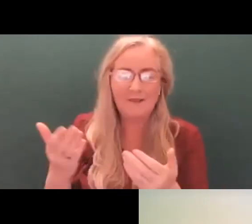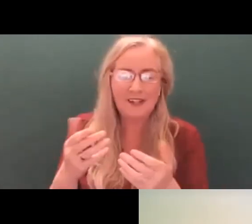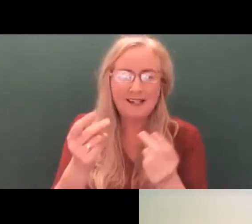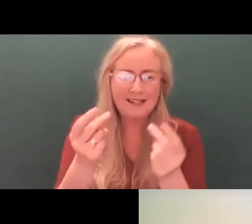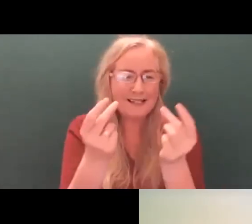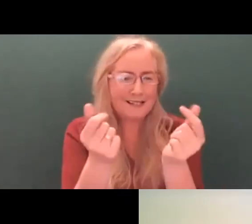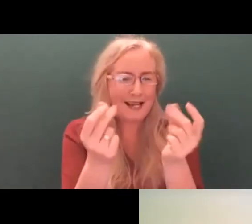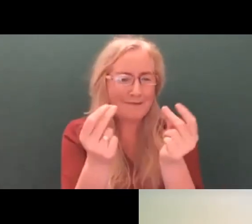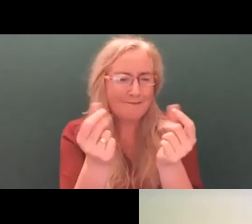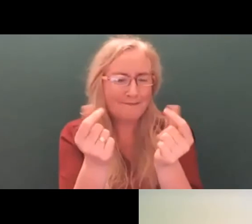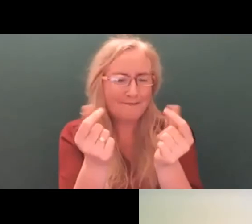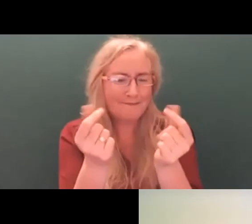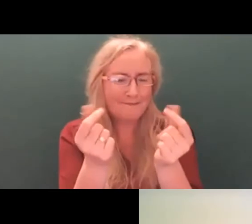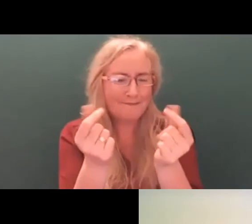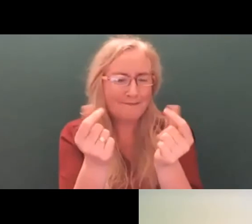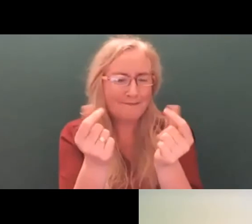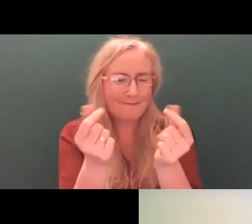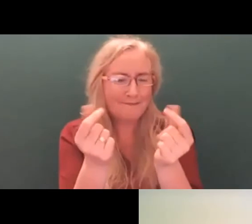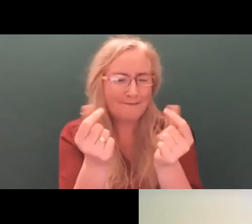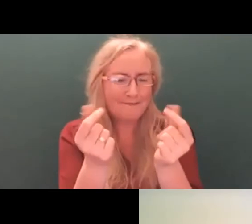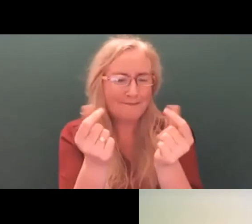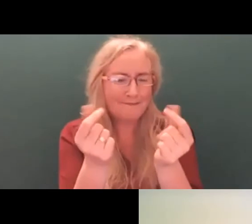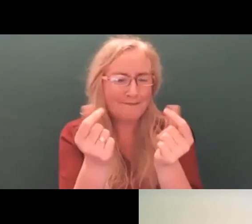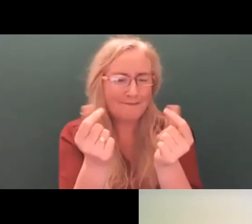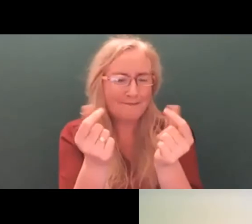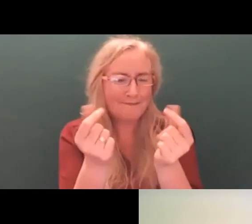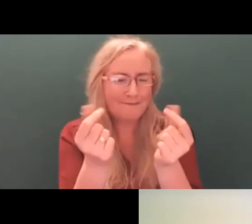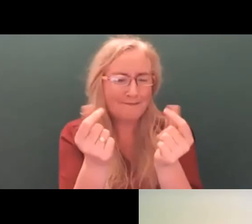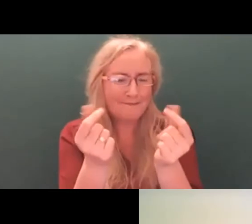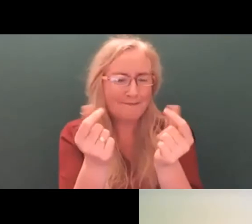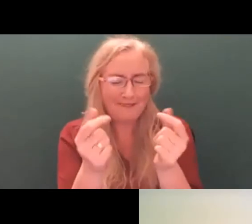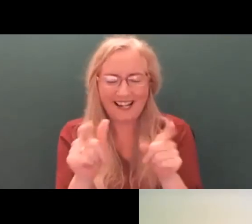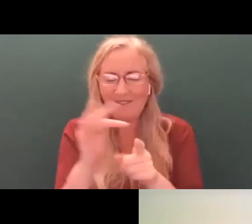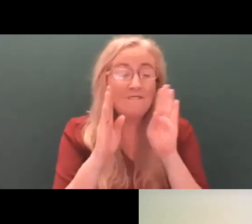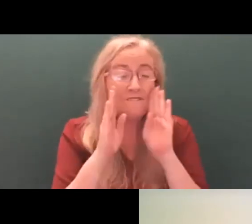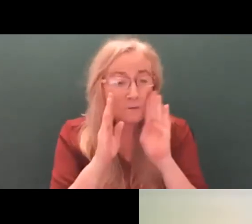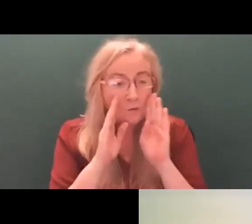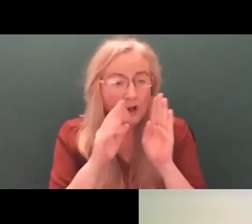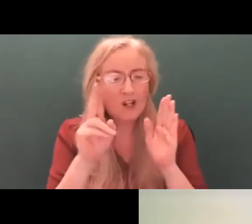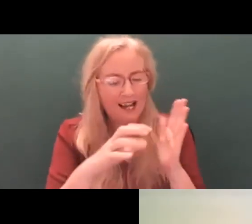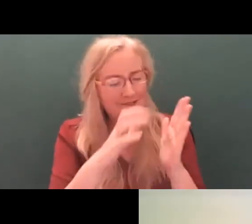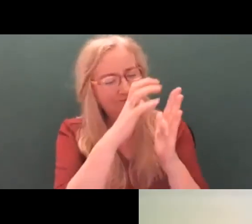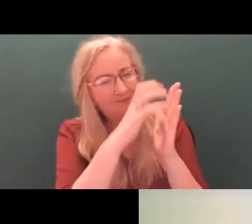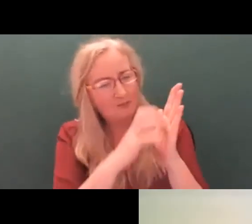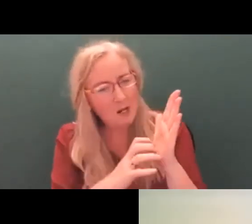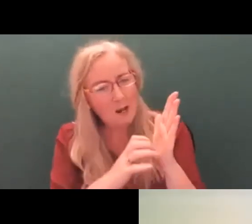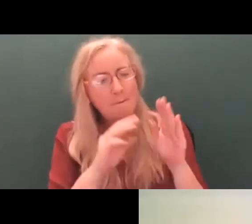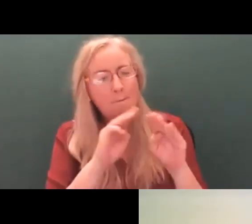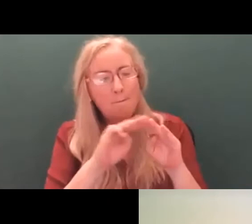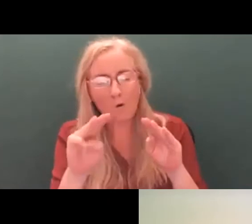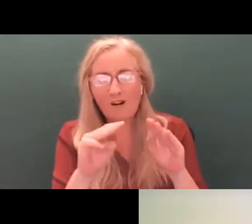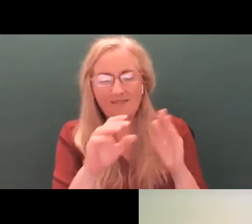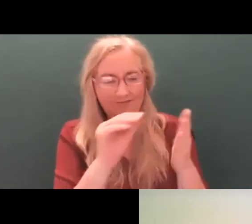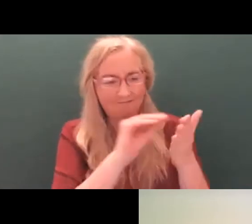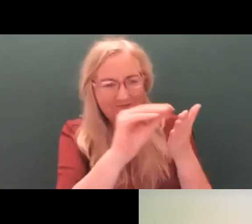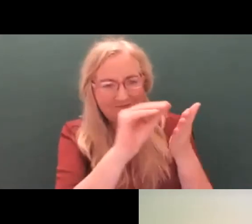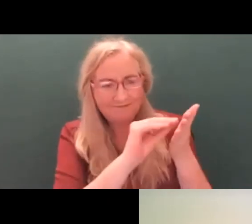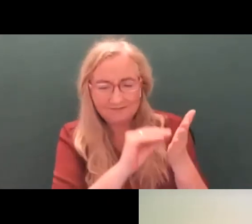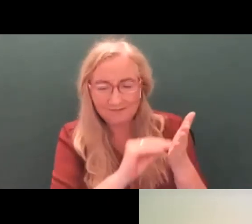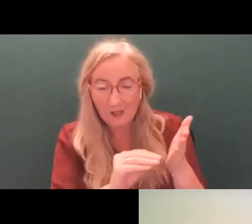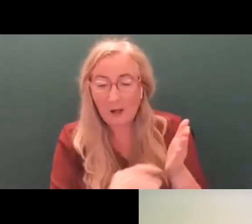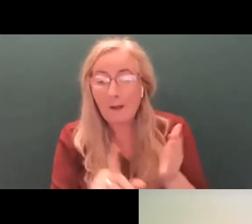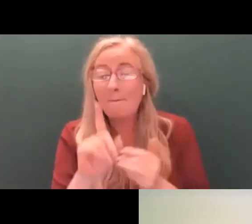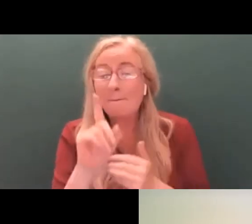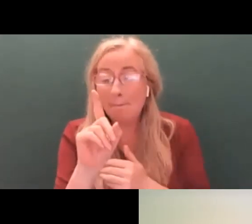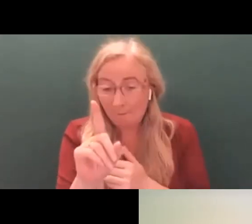line if you're using Instagram. And on Facebook, you can use a bit more blocky of a